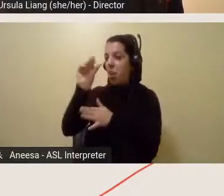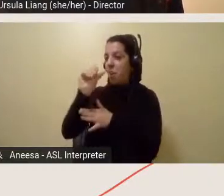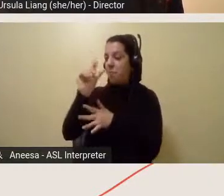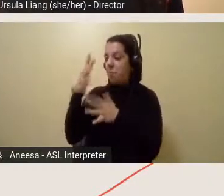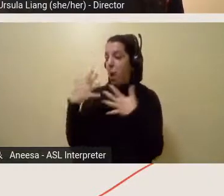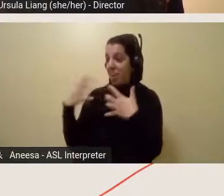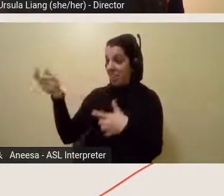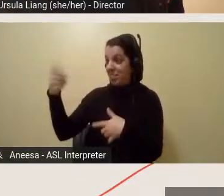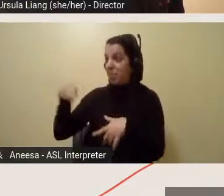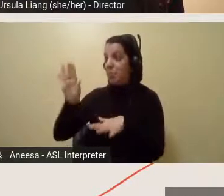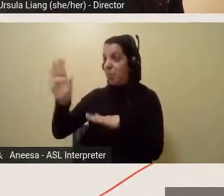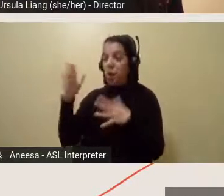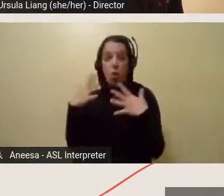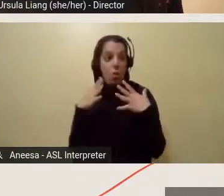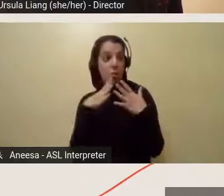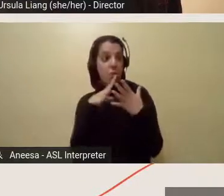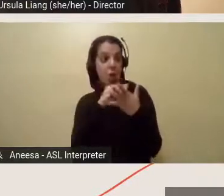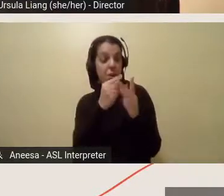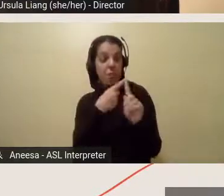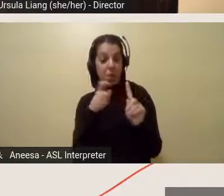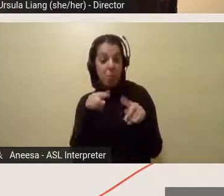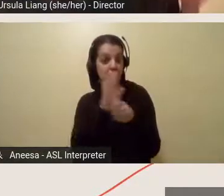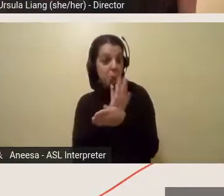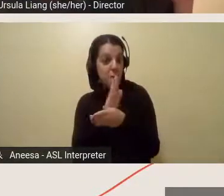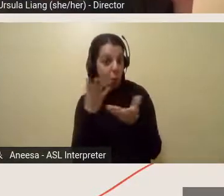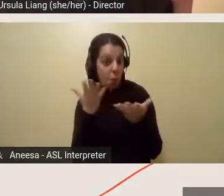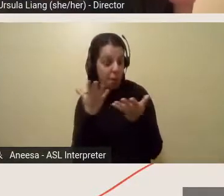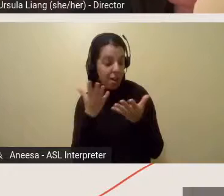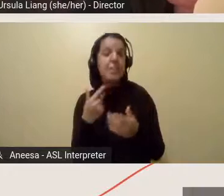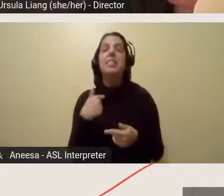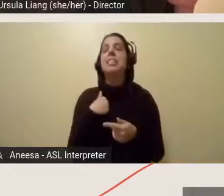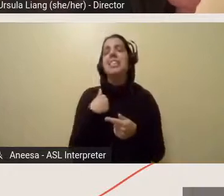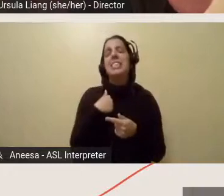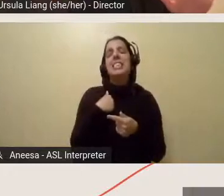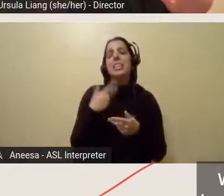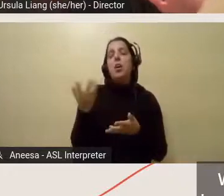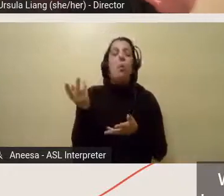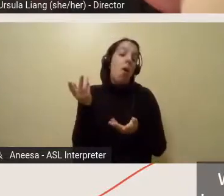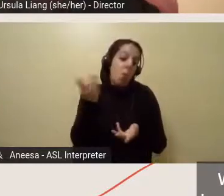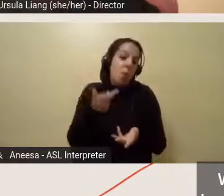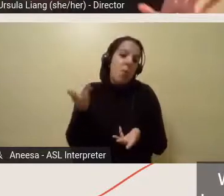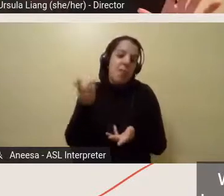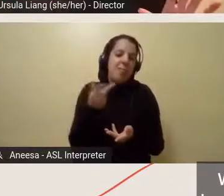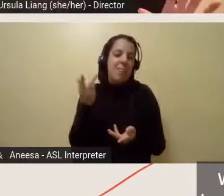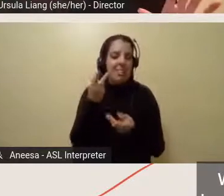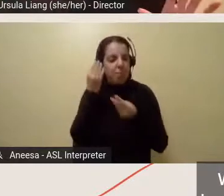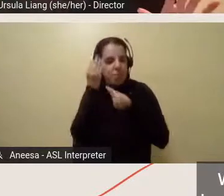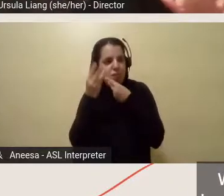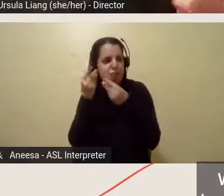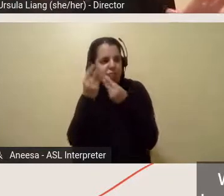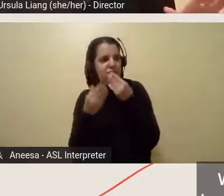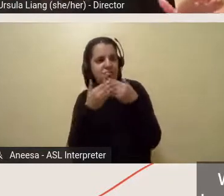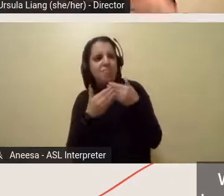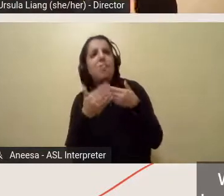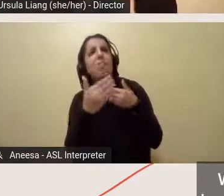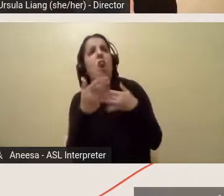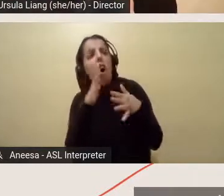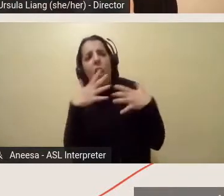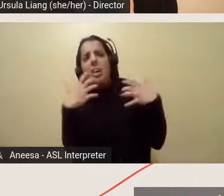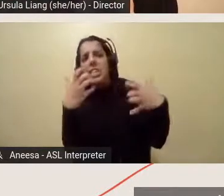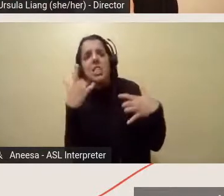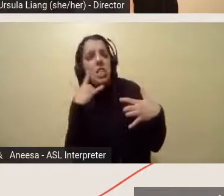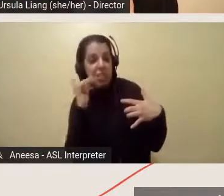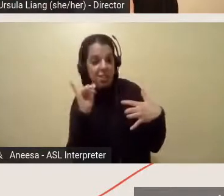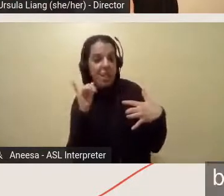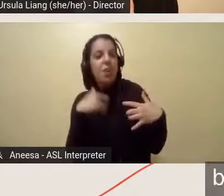were, you know, all three of us were trying to build the film thinking, we always think about, you know, who the audience is, and we know that the audience for us, we